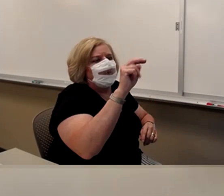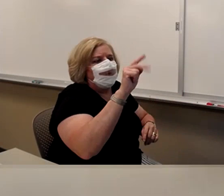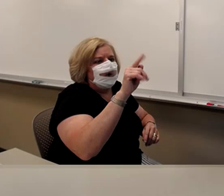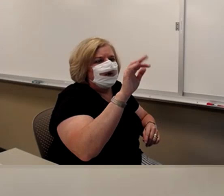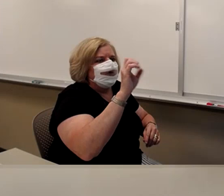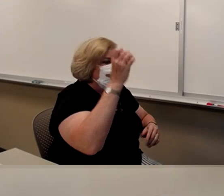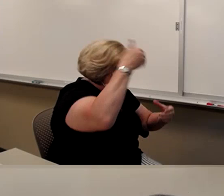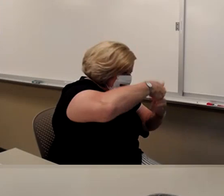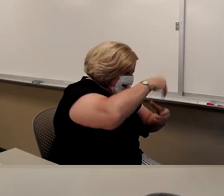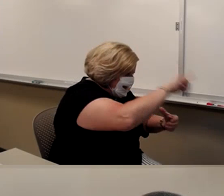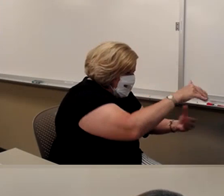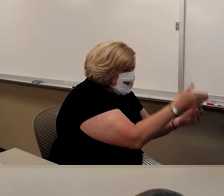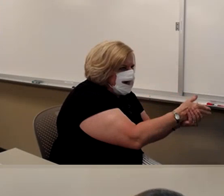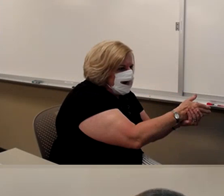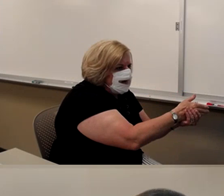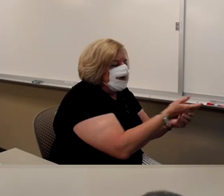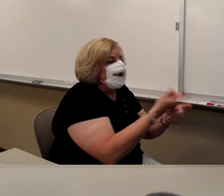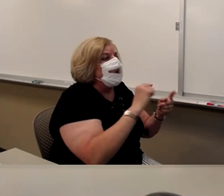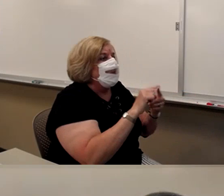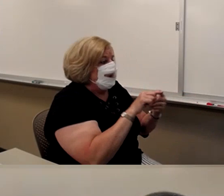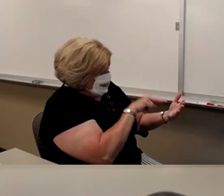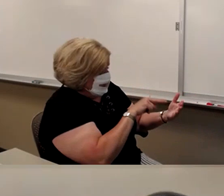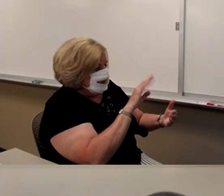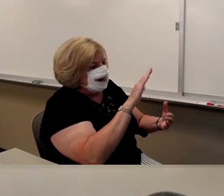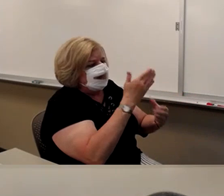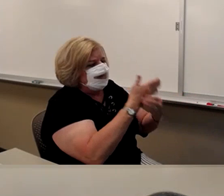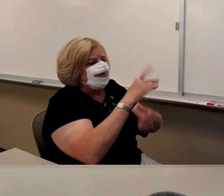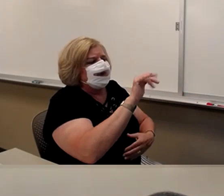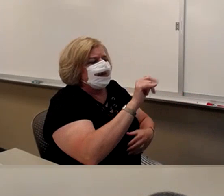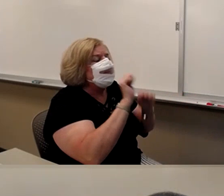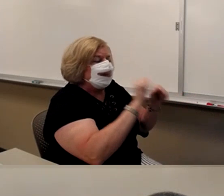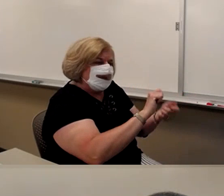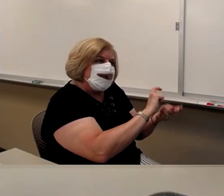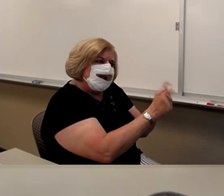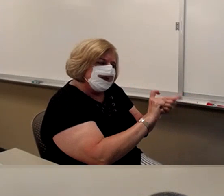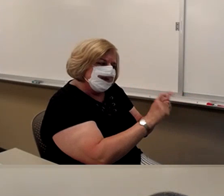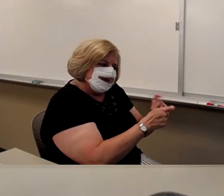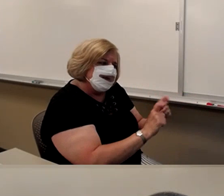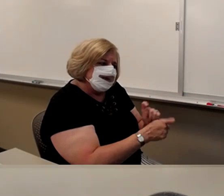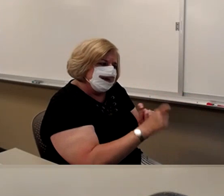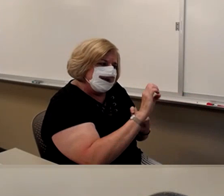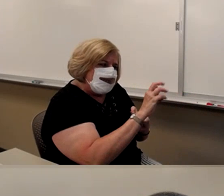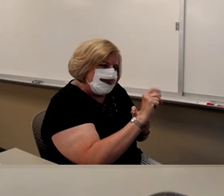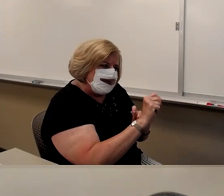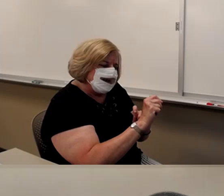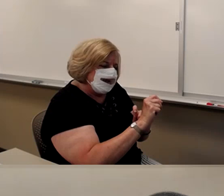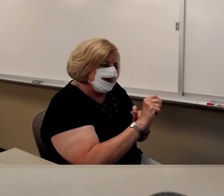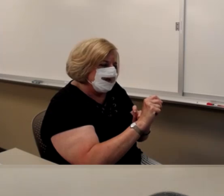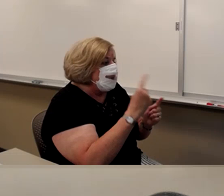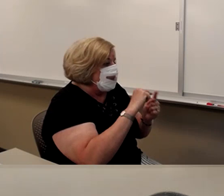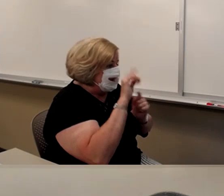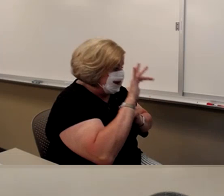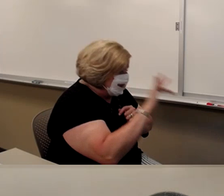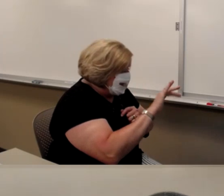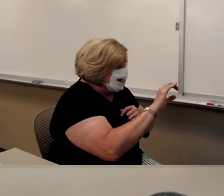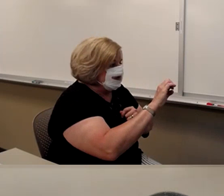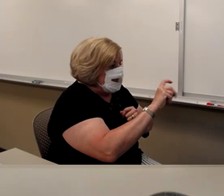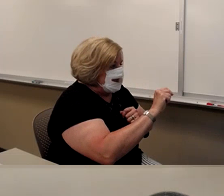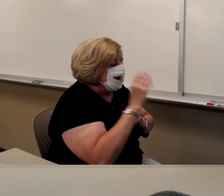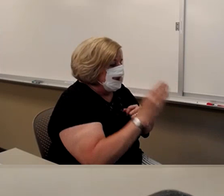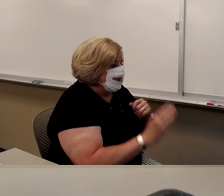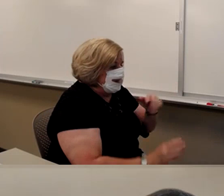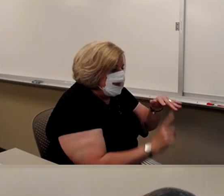there. When you go to the files tab, you can edit it. And when you choose to edit, it's going to pop open, either edit